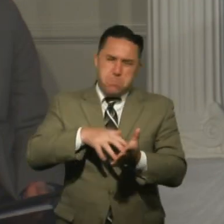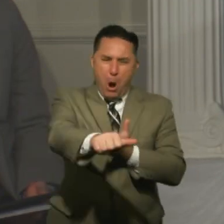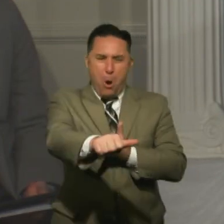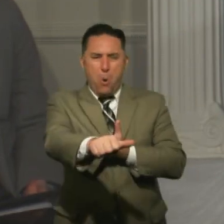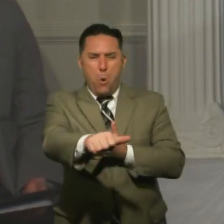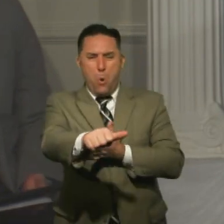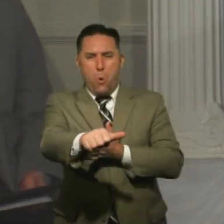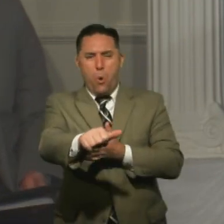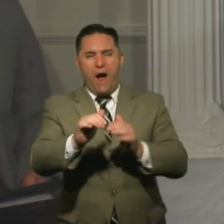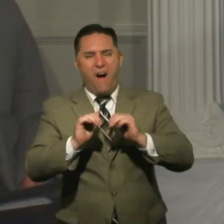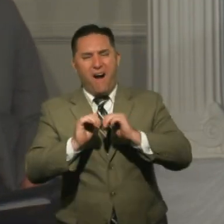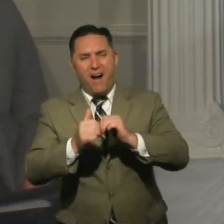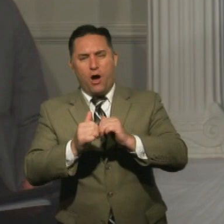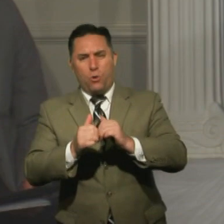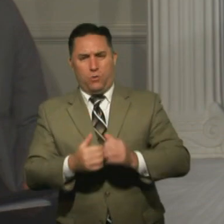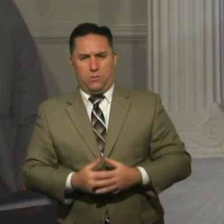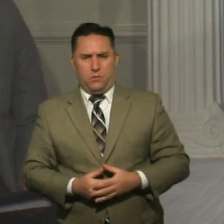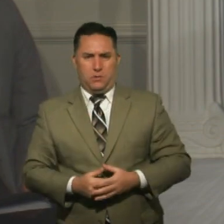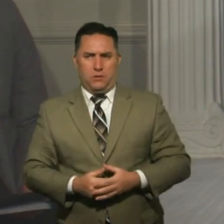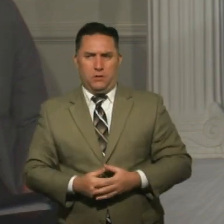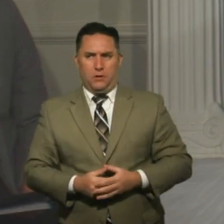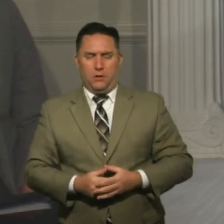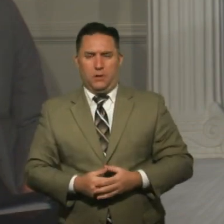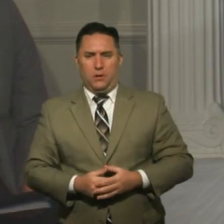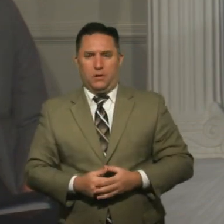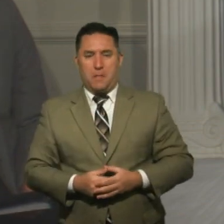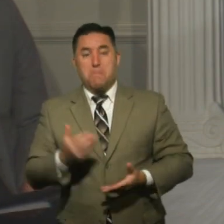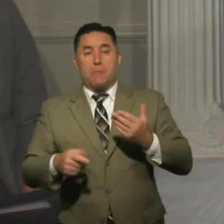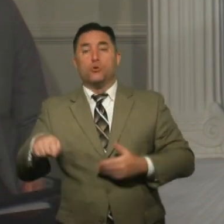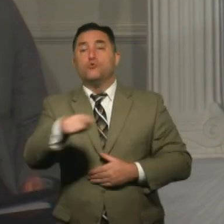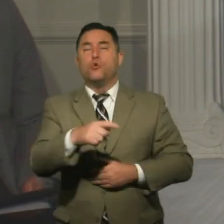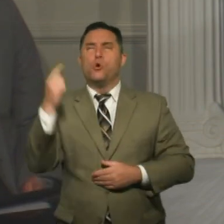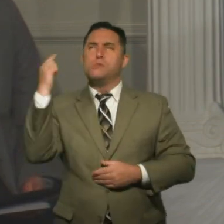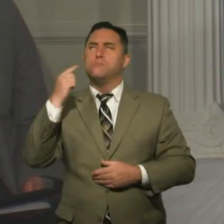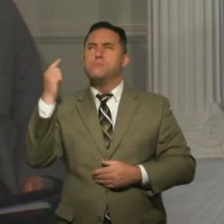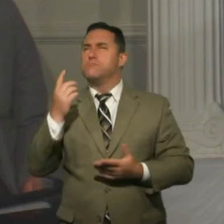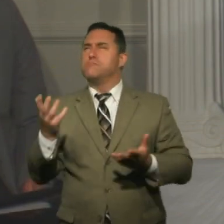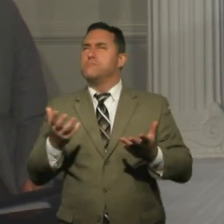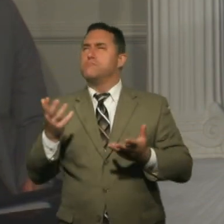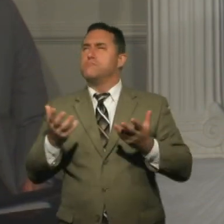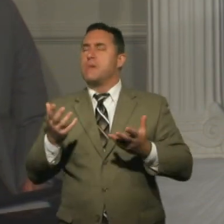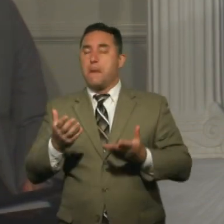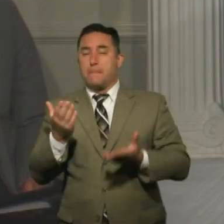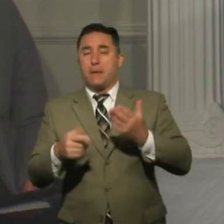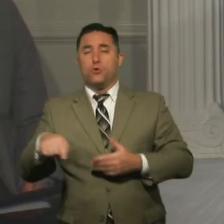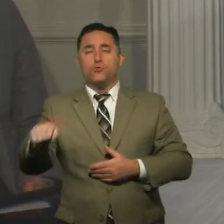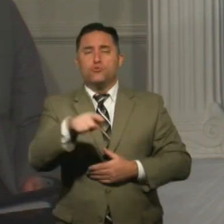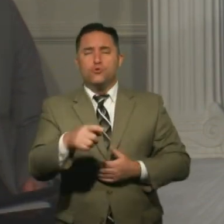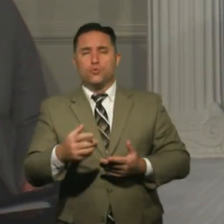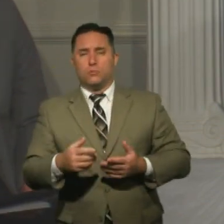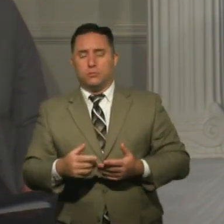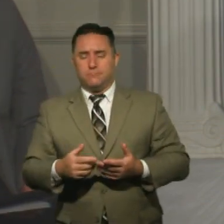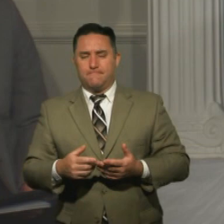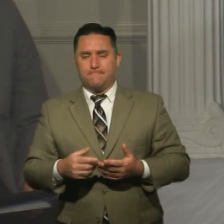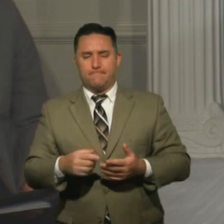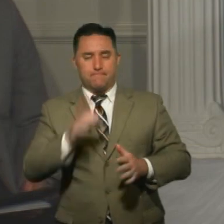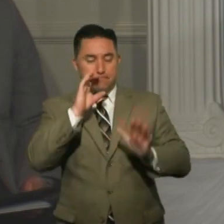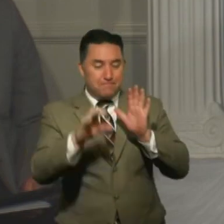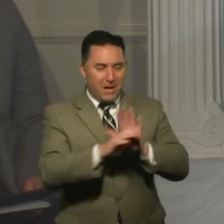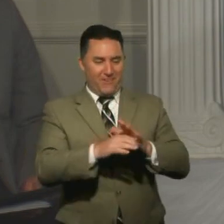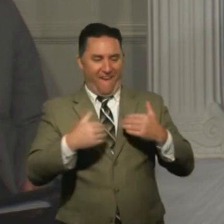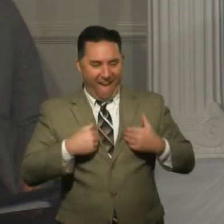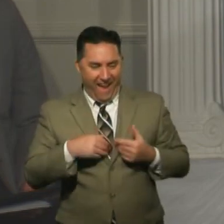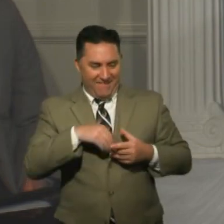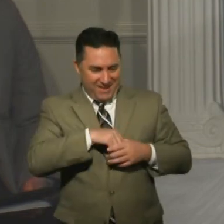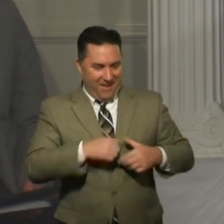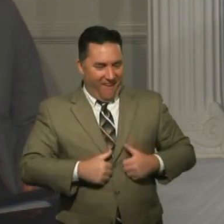obliterated. How did this happen? And you may be wondering the same thing. Maybe you have all these symbols in your